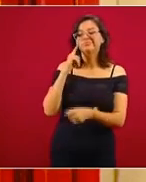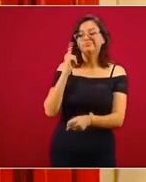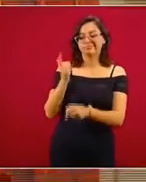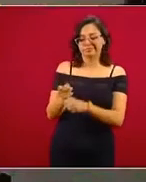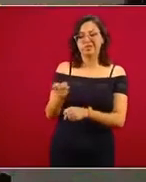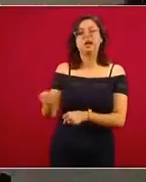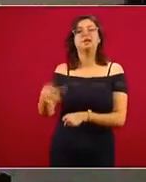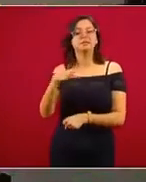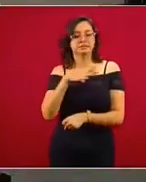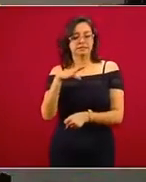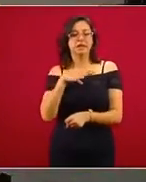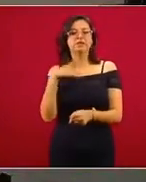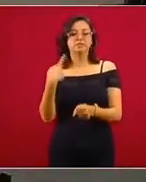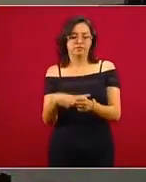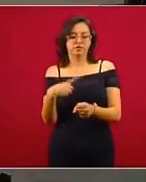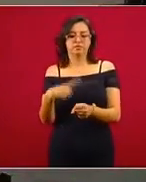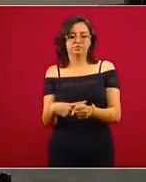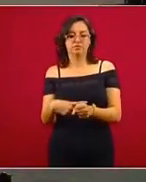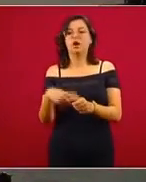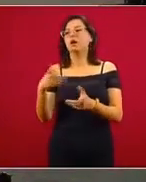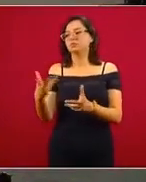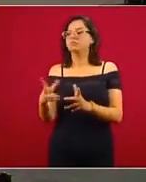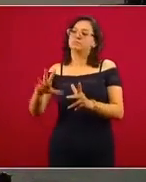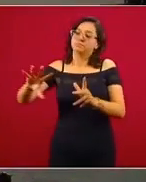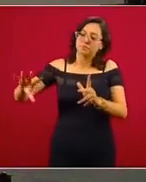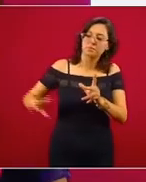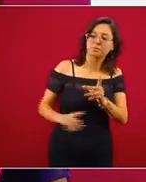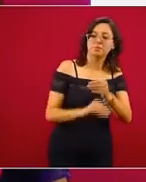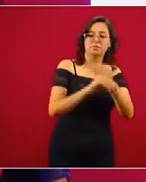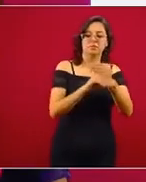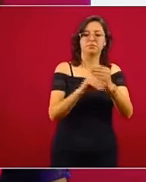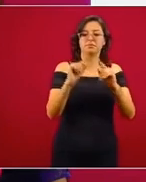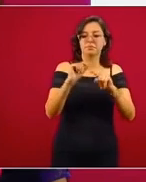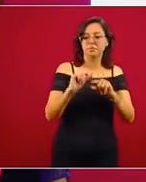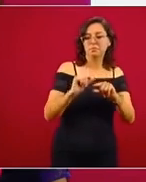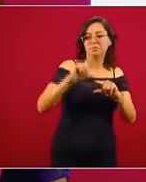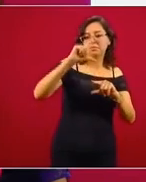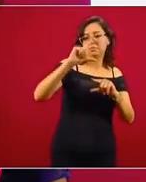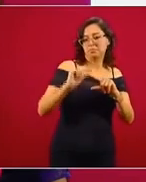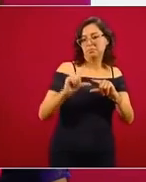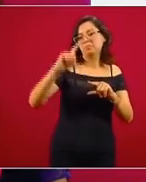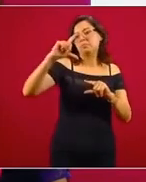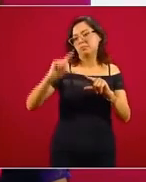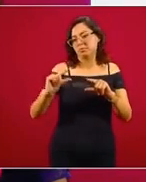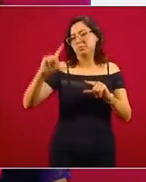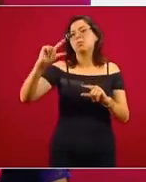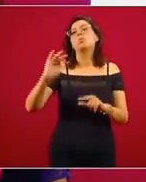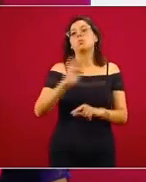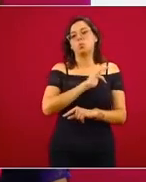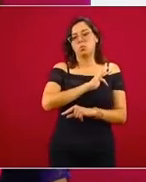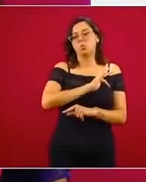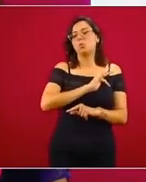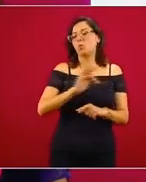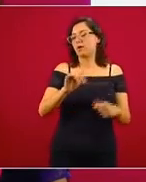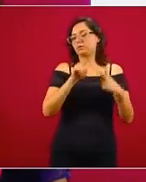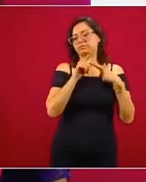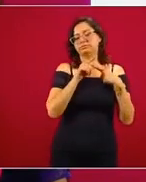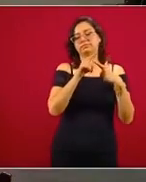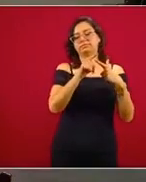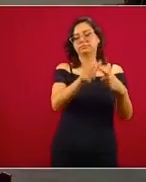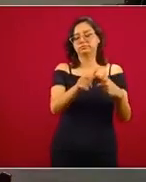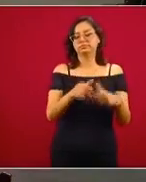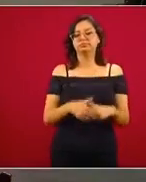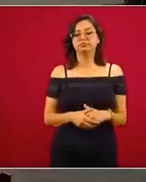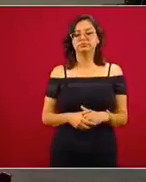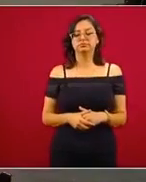had a positive result for SARS-CoV-2 yet. So when the results of their tests